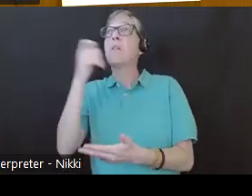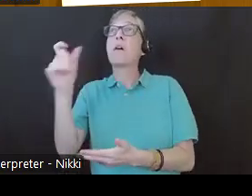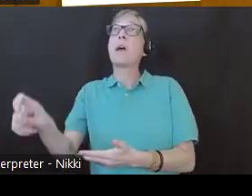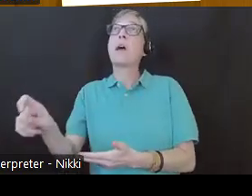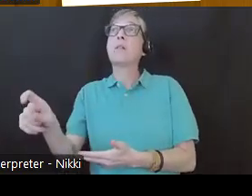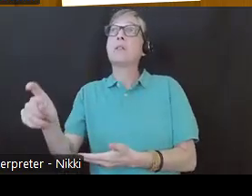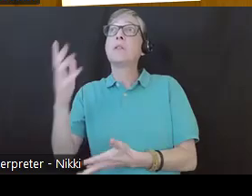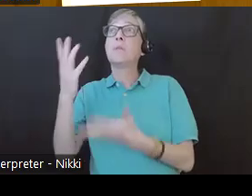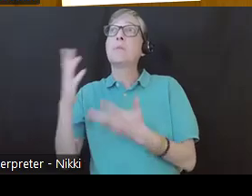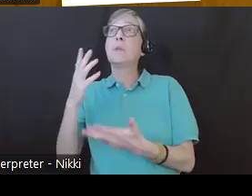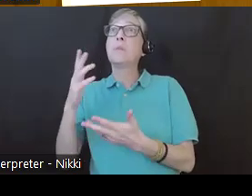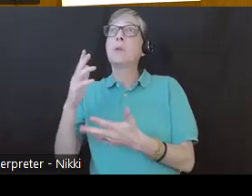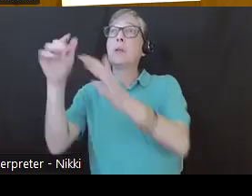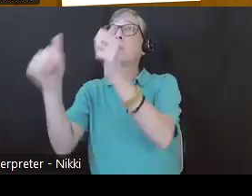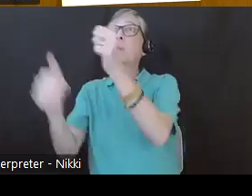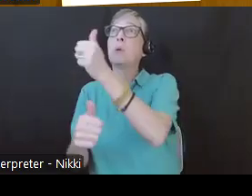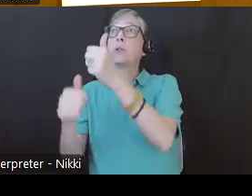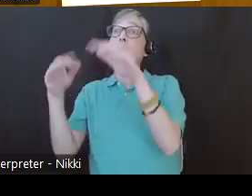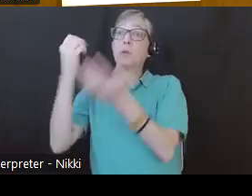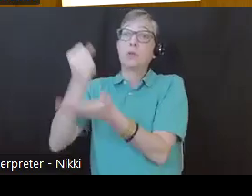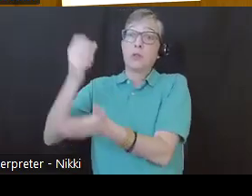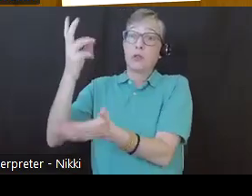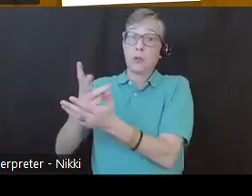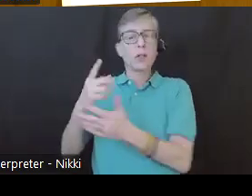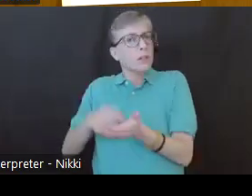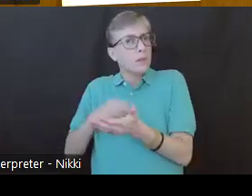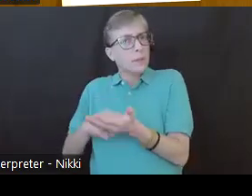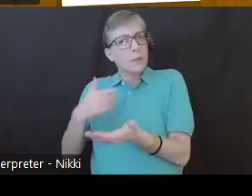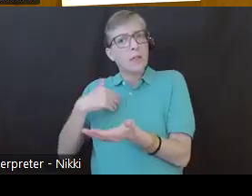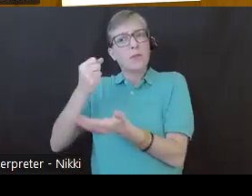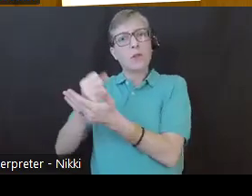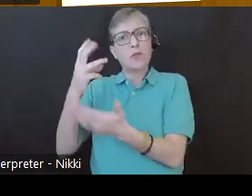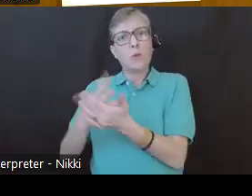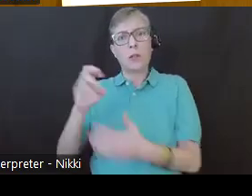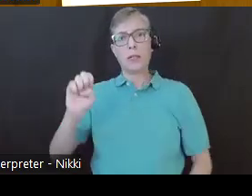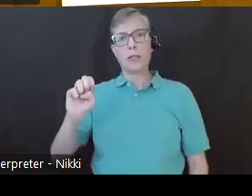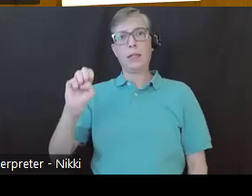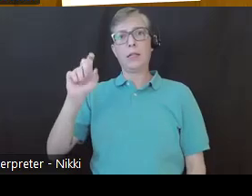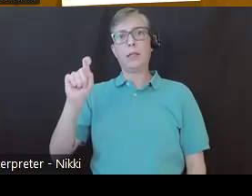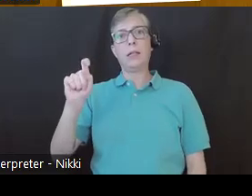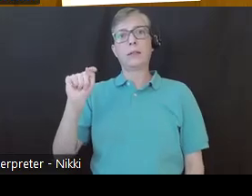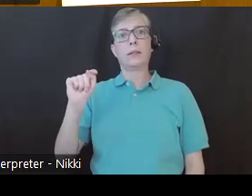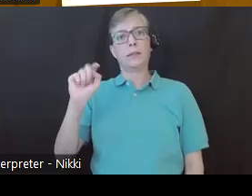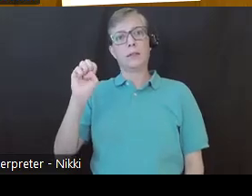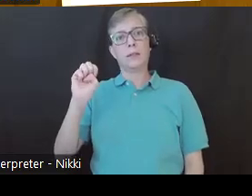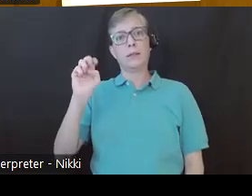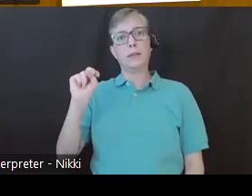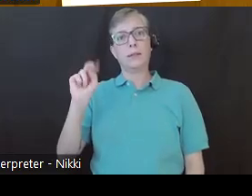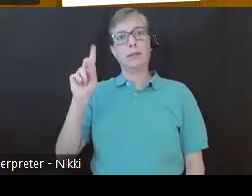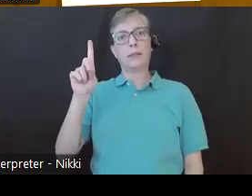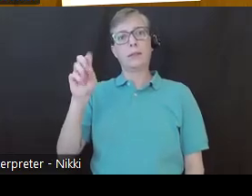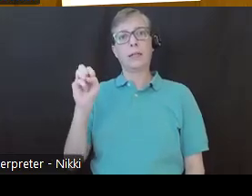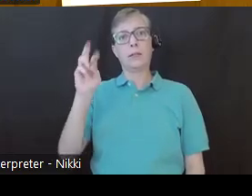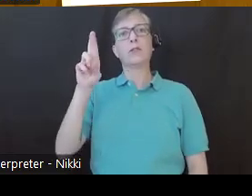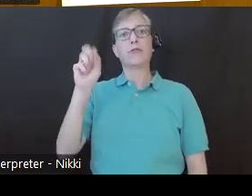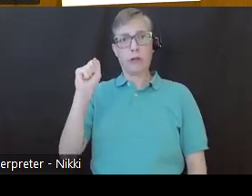have our social workers here. I think there's often social work extenders that can be used in this role that are also bachelor's level